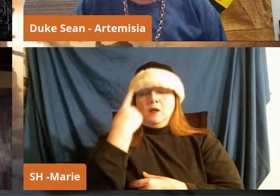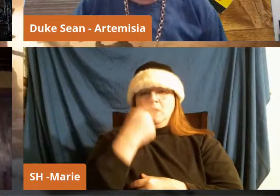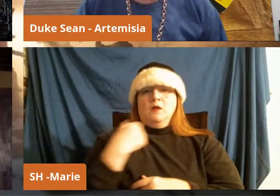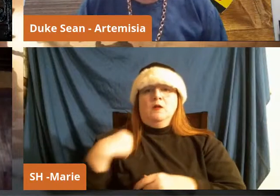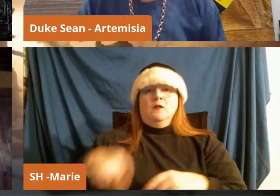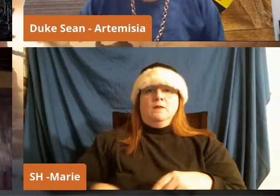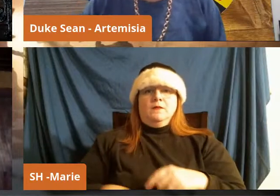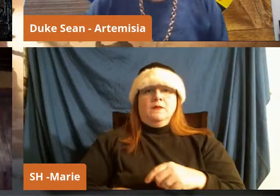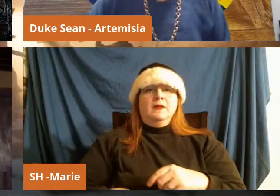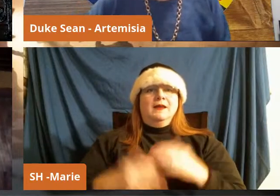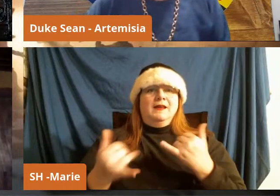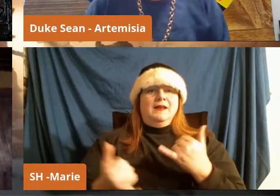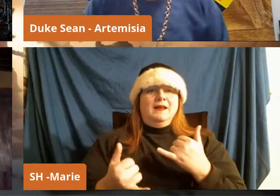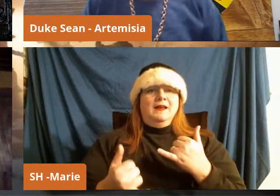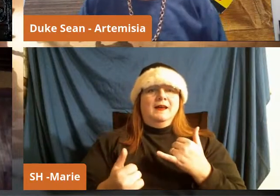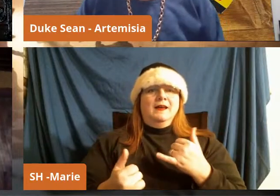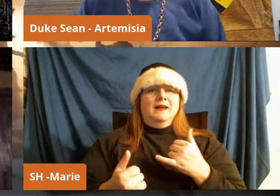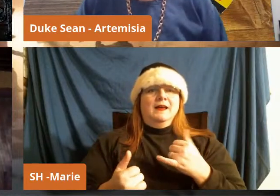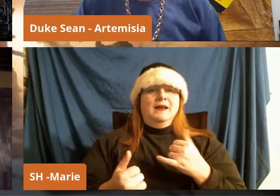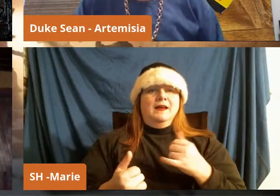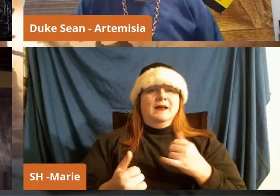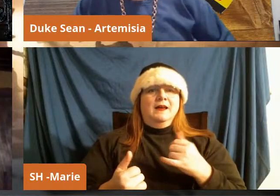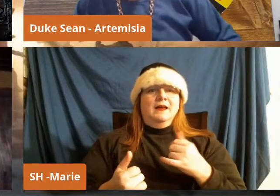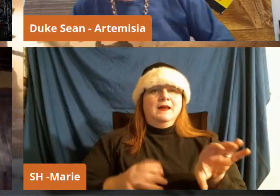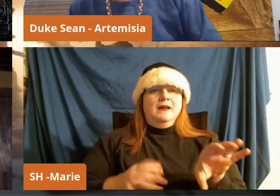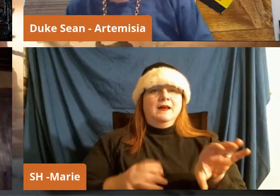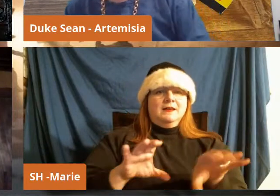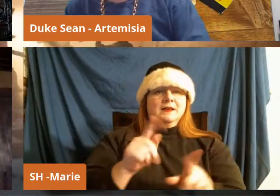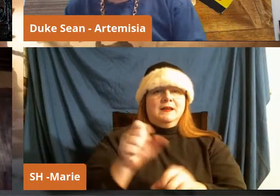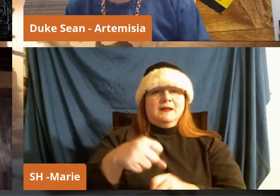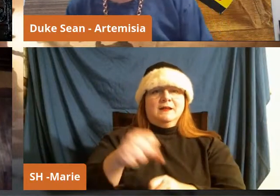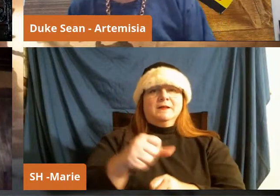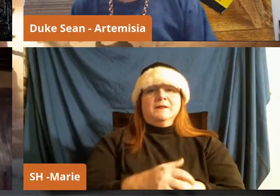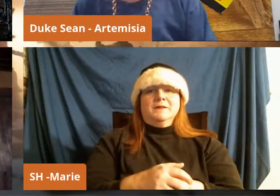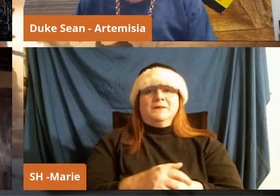himself. Yeah, he's done a good.